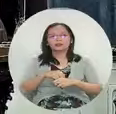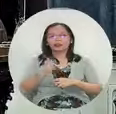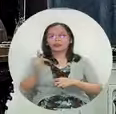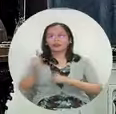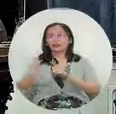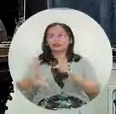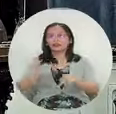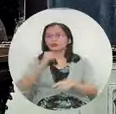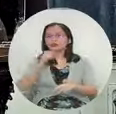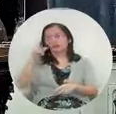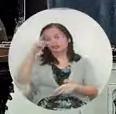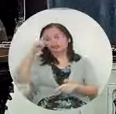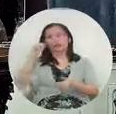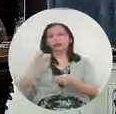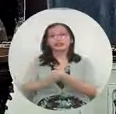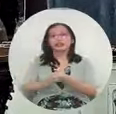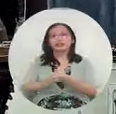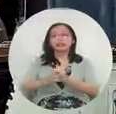Christian.